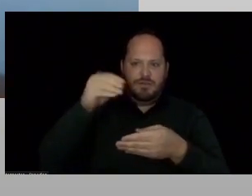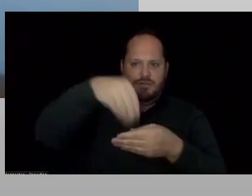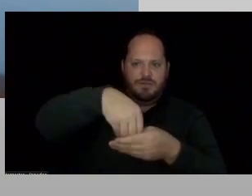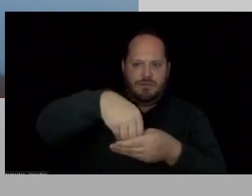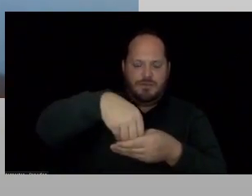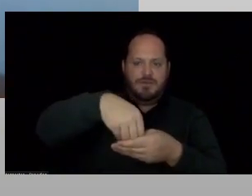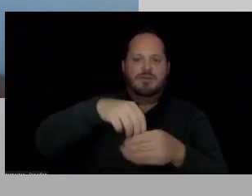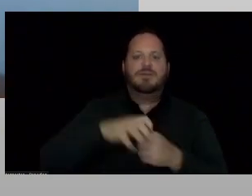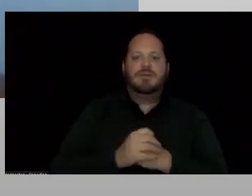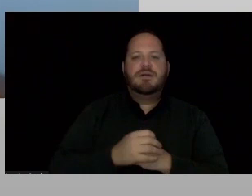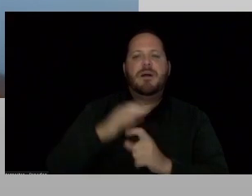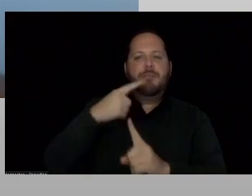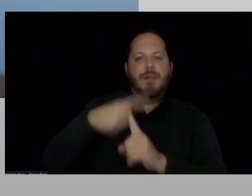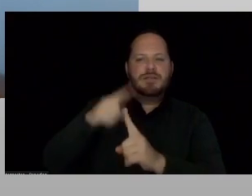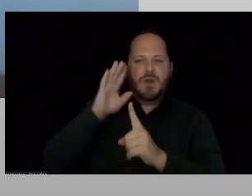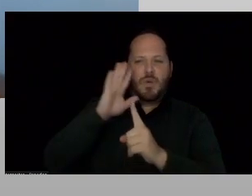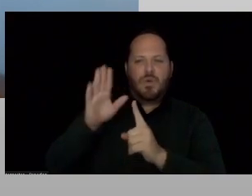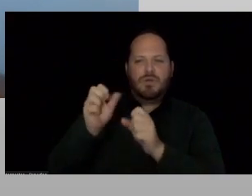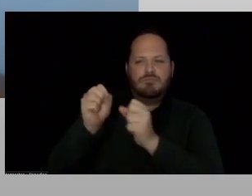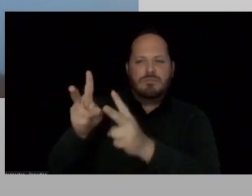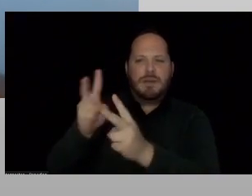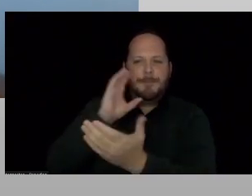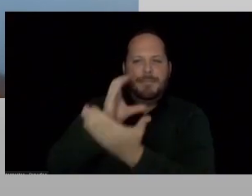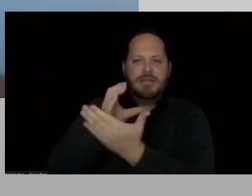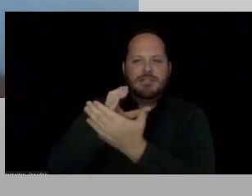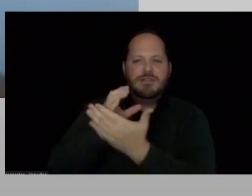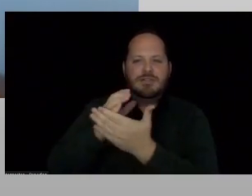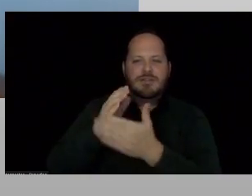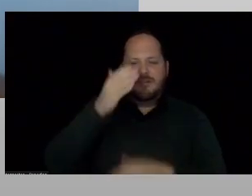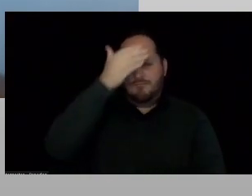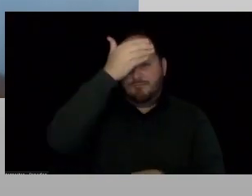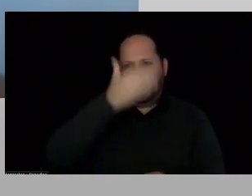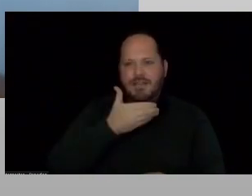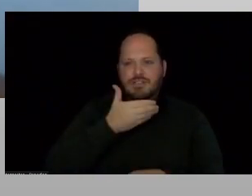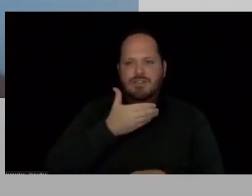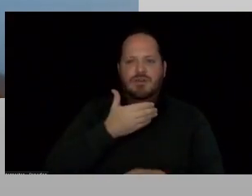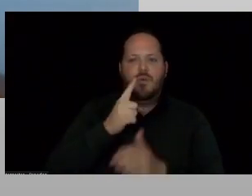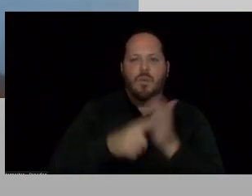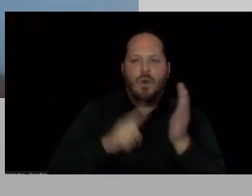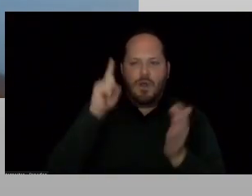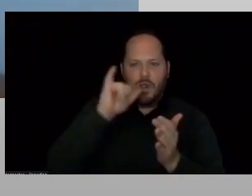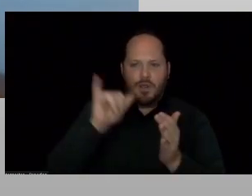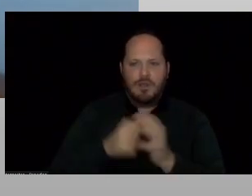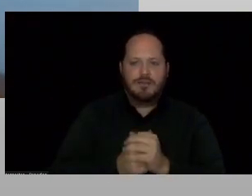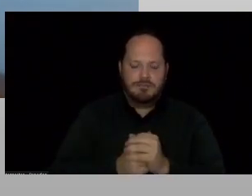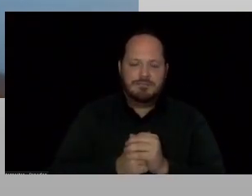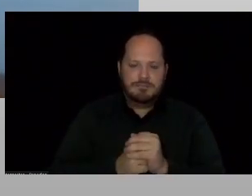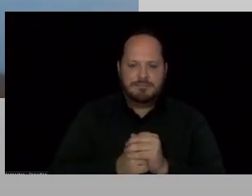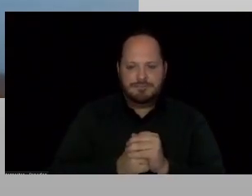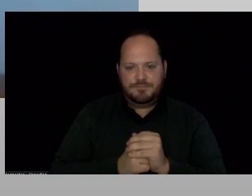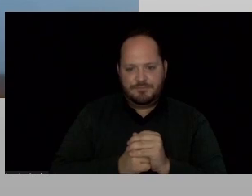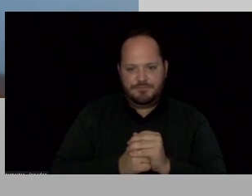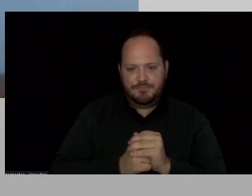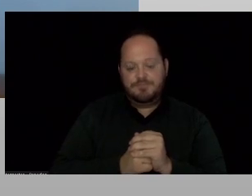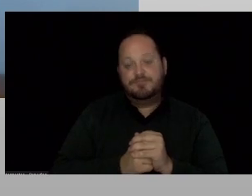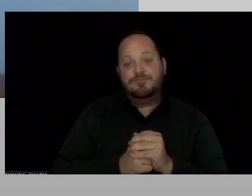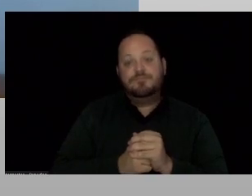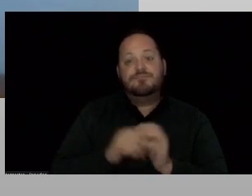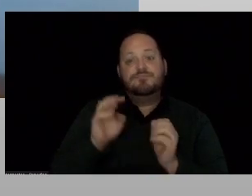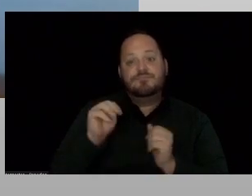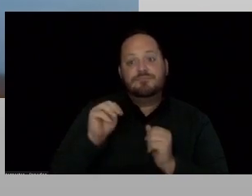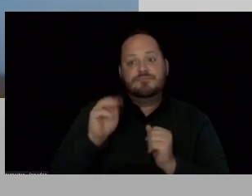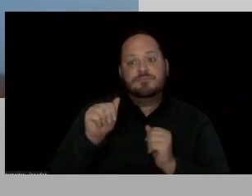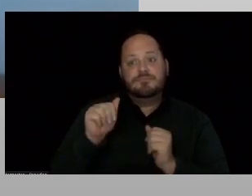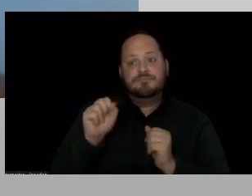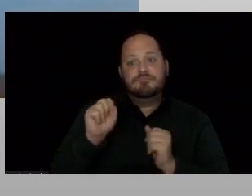can combine the two. And another note about masks should be one mask per